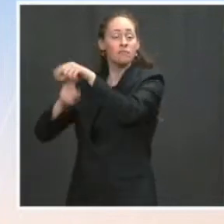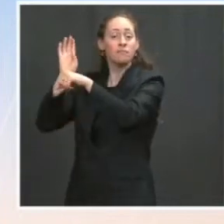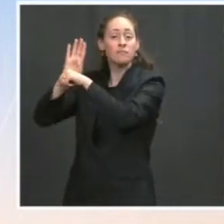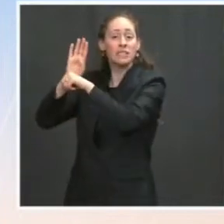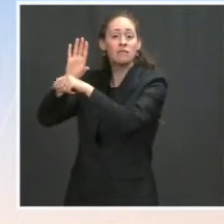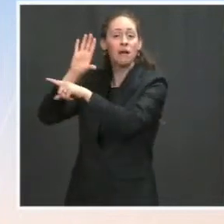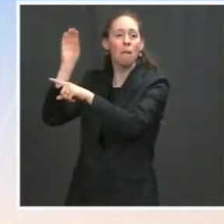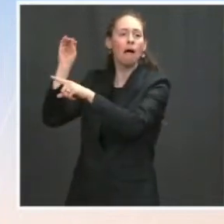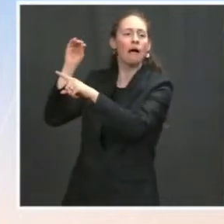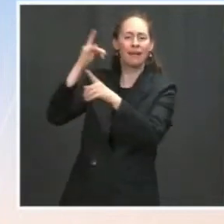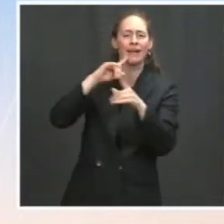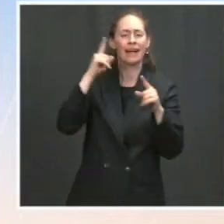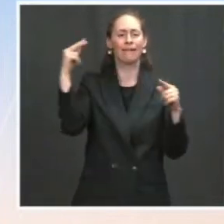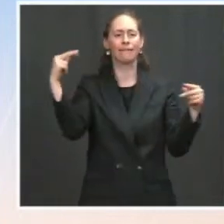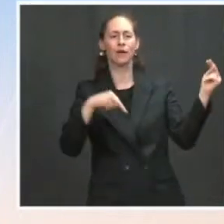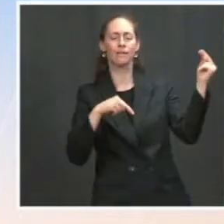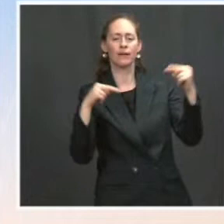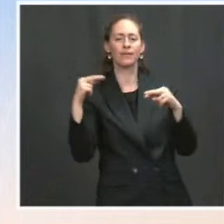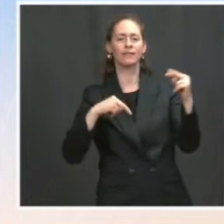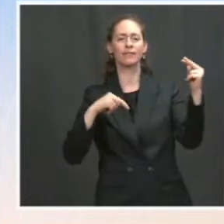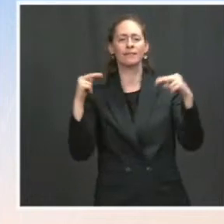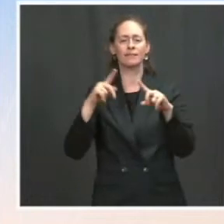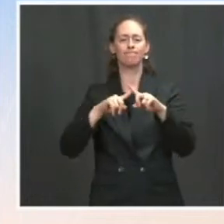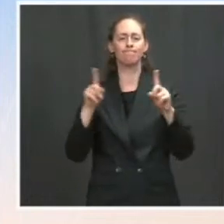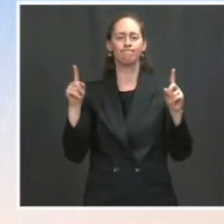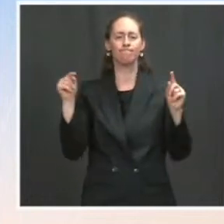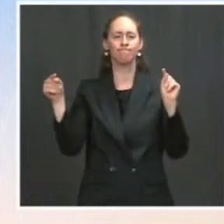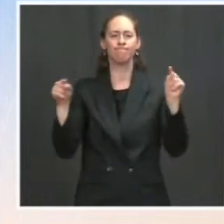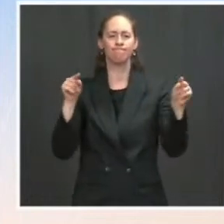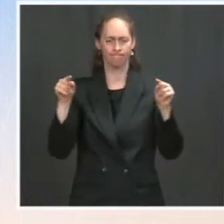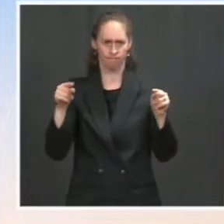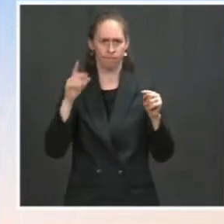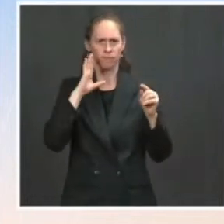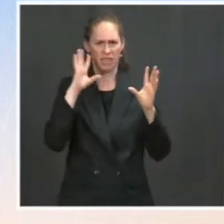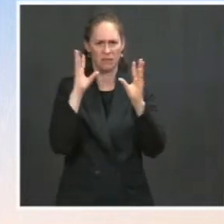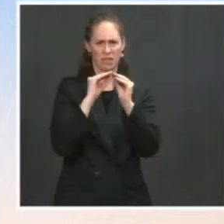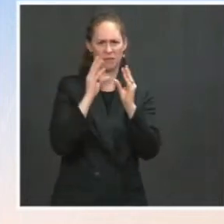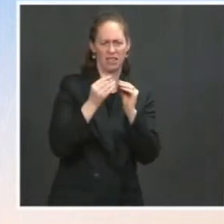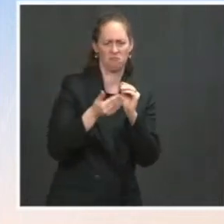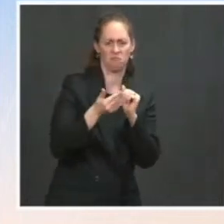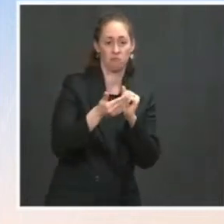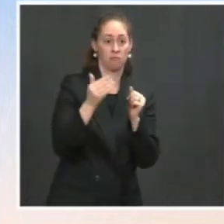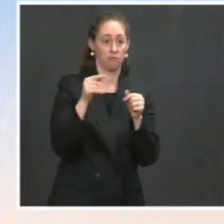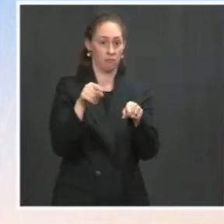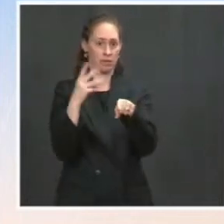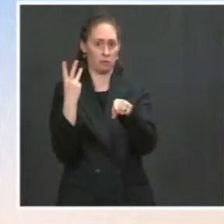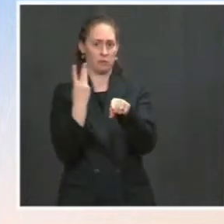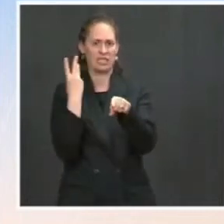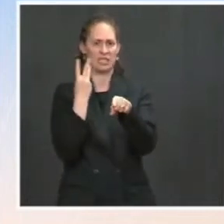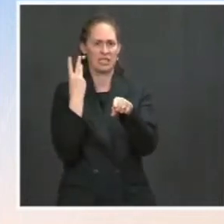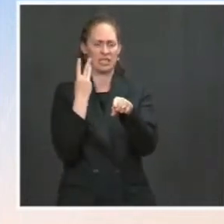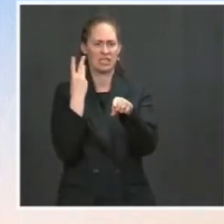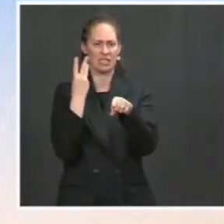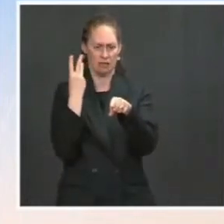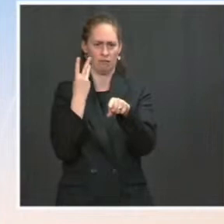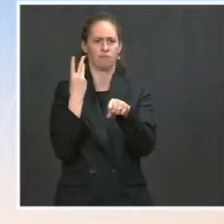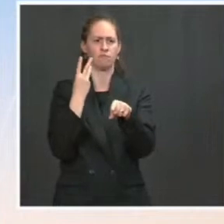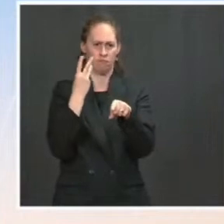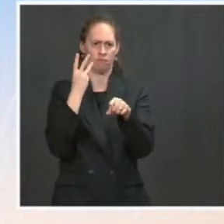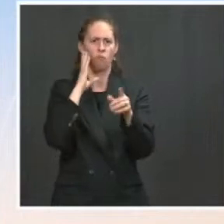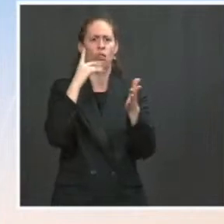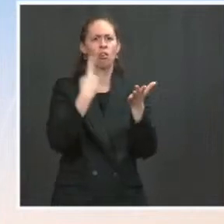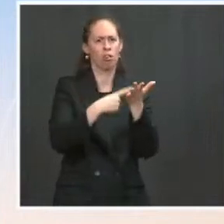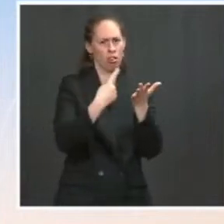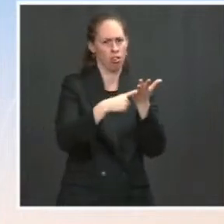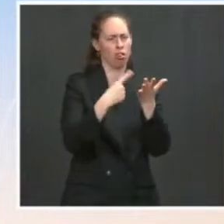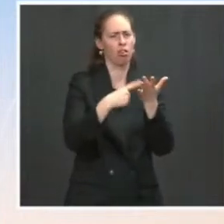of the discussion. This meeting with bipartisan leaders on Wednesday, of course, the jobs plan will be a part of it. They'll also discuss a range